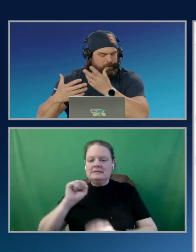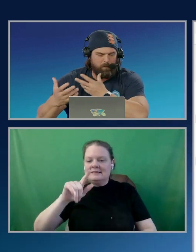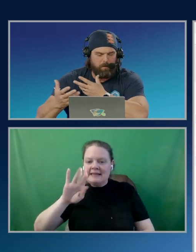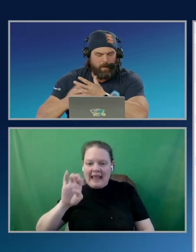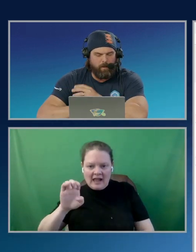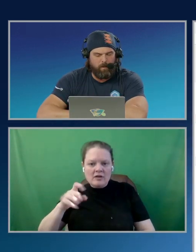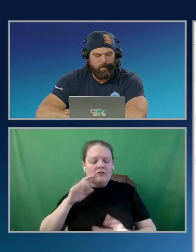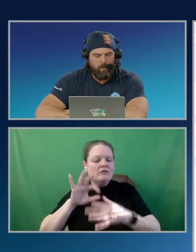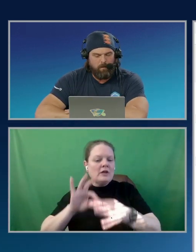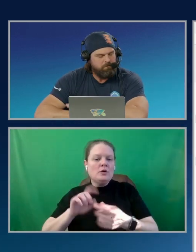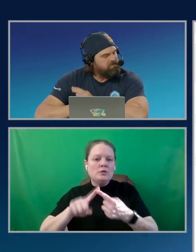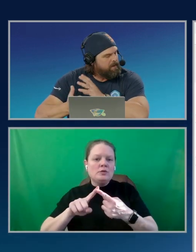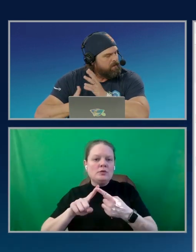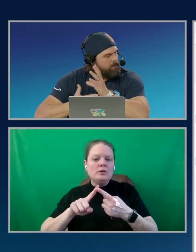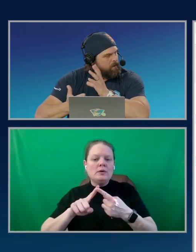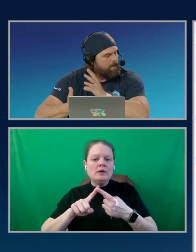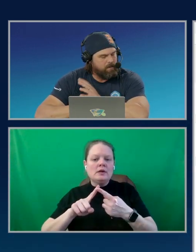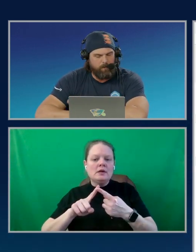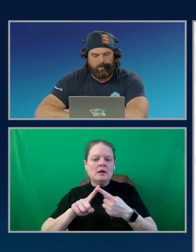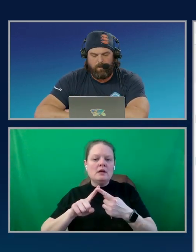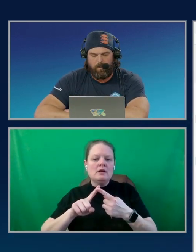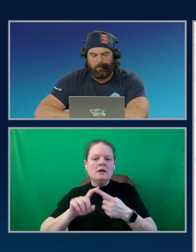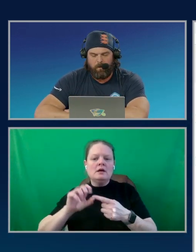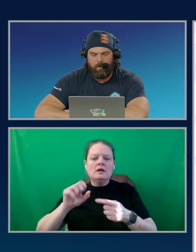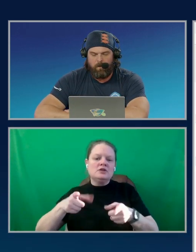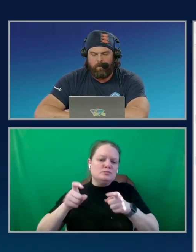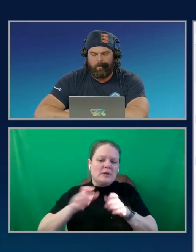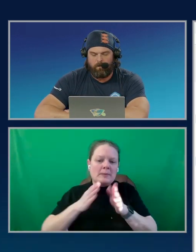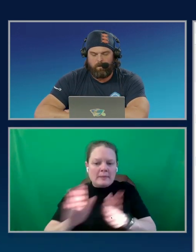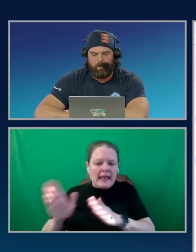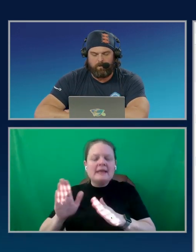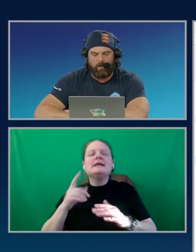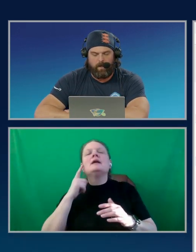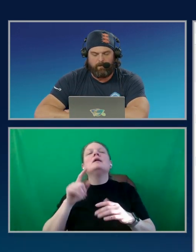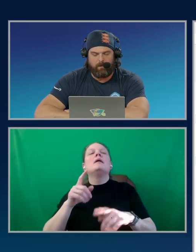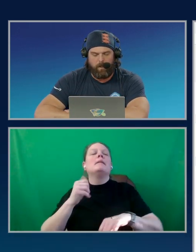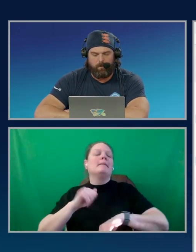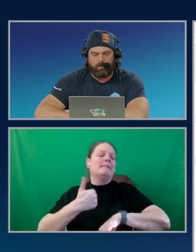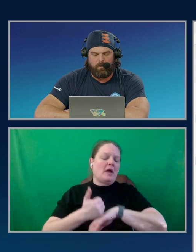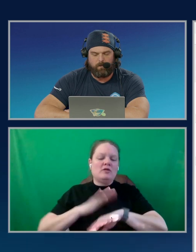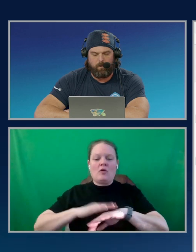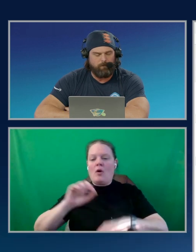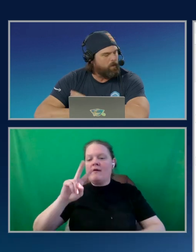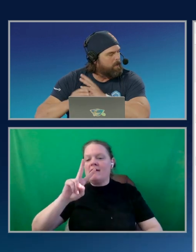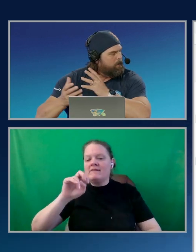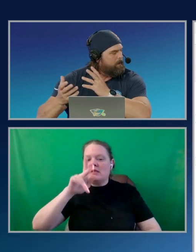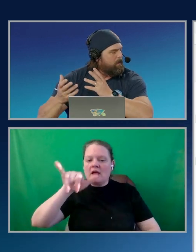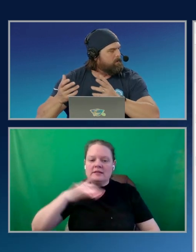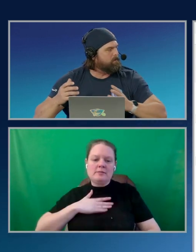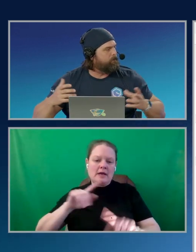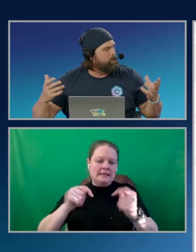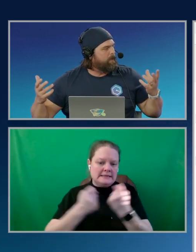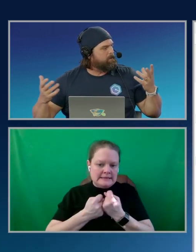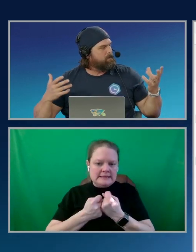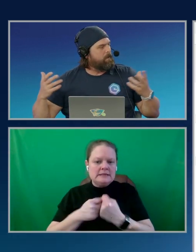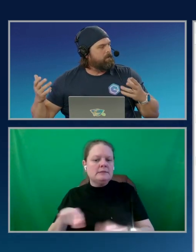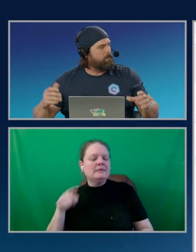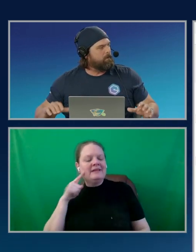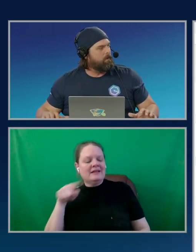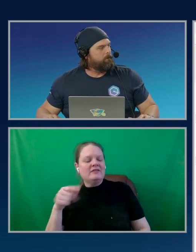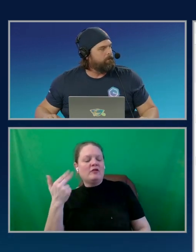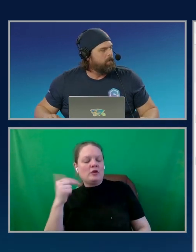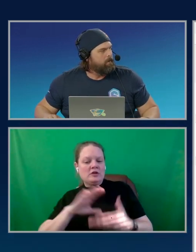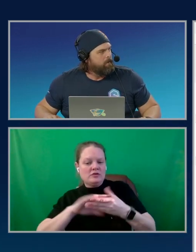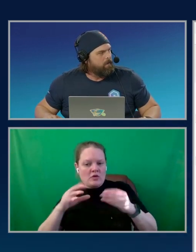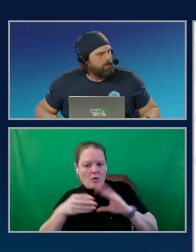maybe sprint planning based on the velocity of my team. Here, Q is going to estimate 13 stories. For anybody that uses Fibonacci scale, I